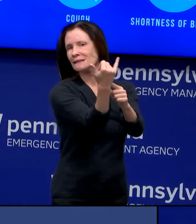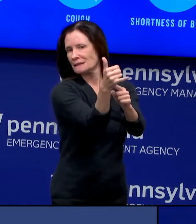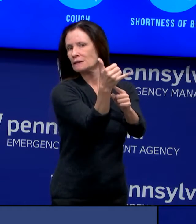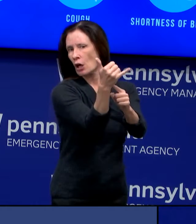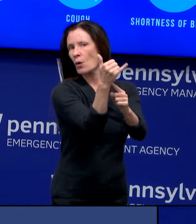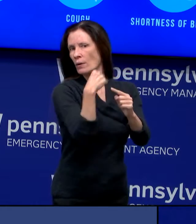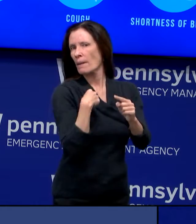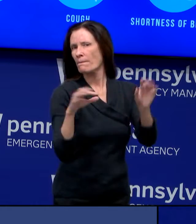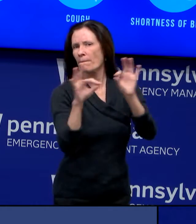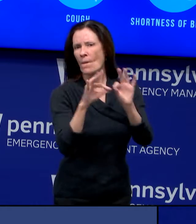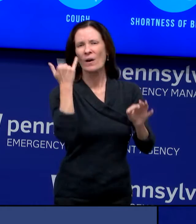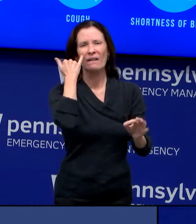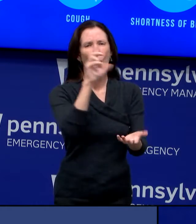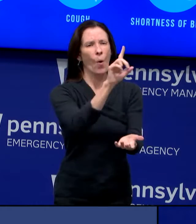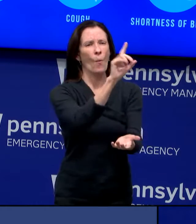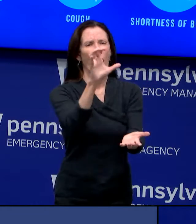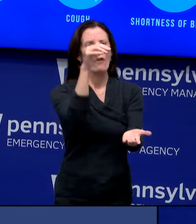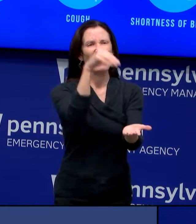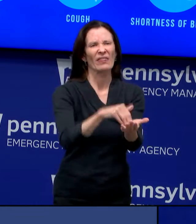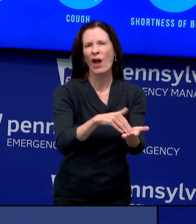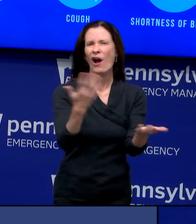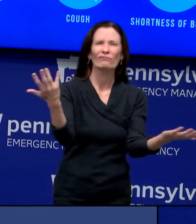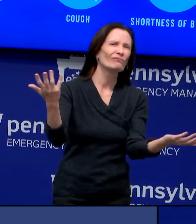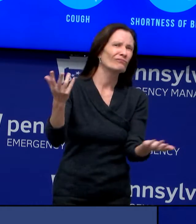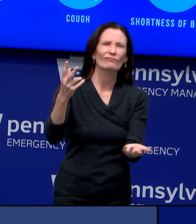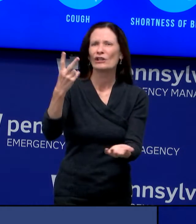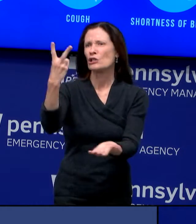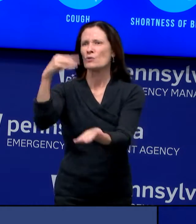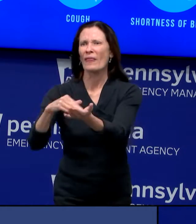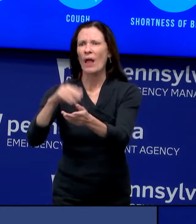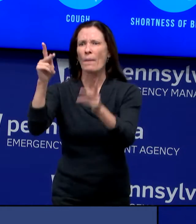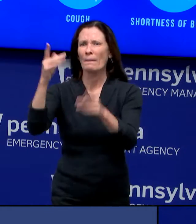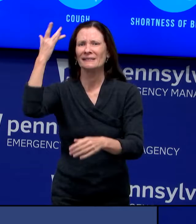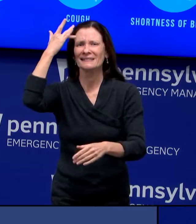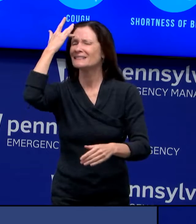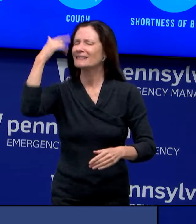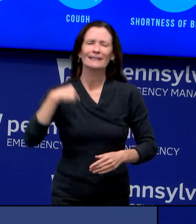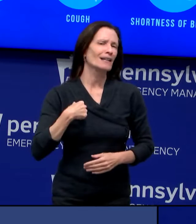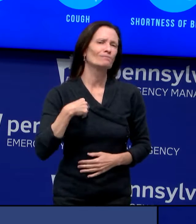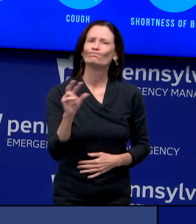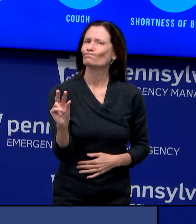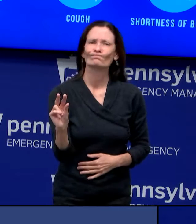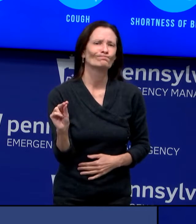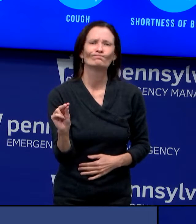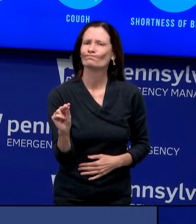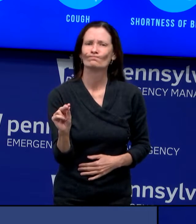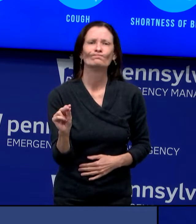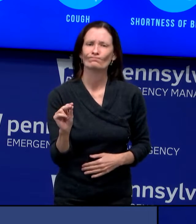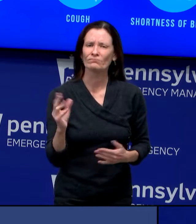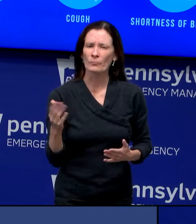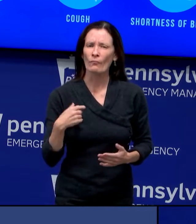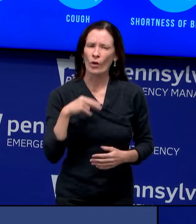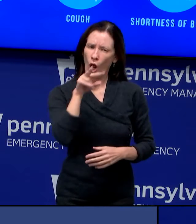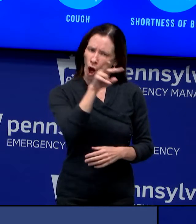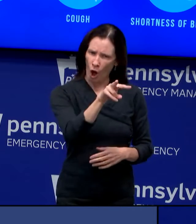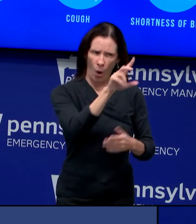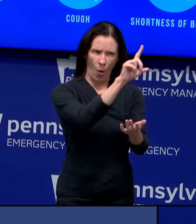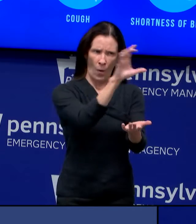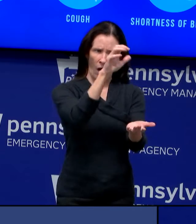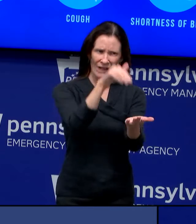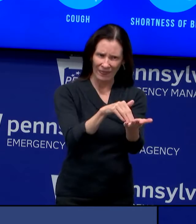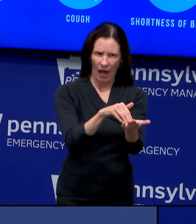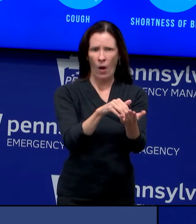which measures the cumulative number of new confirmed cases per county over the last 14 days, using the